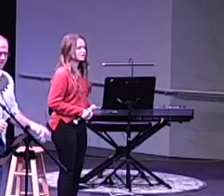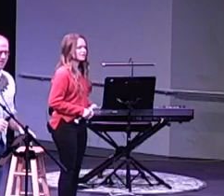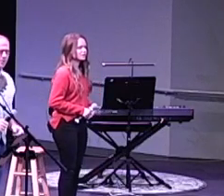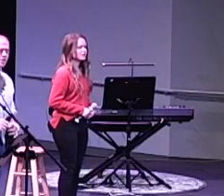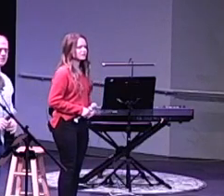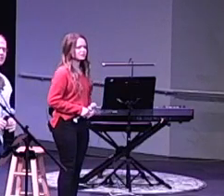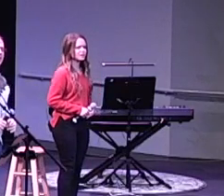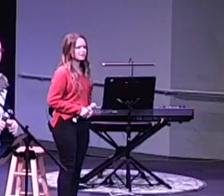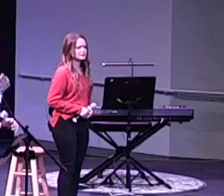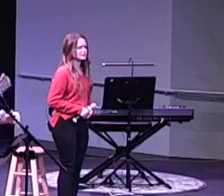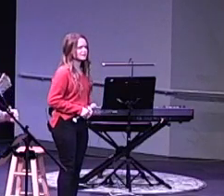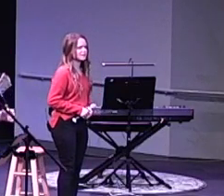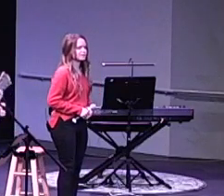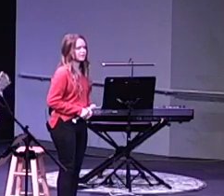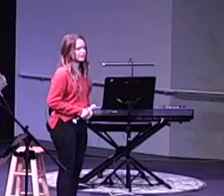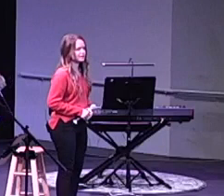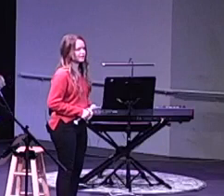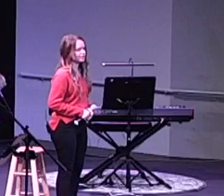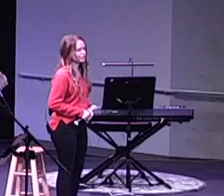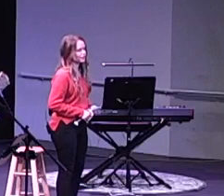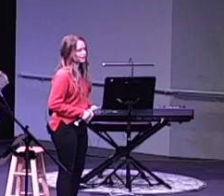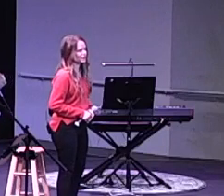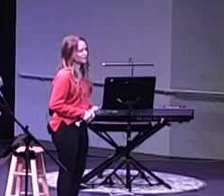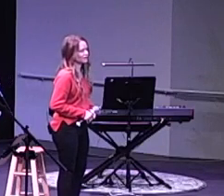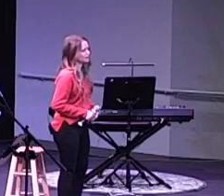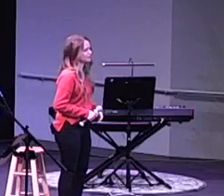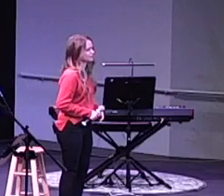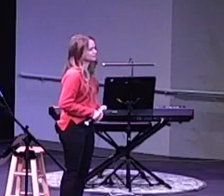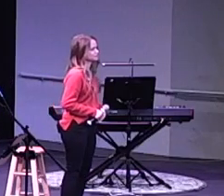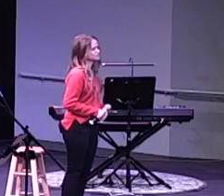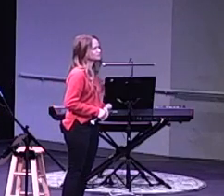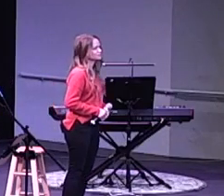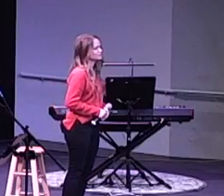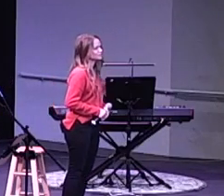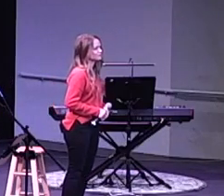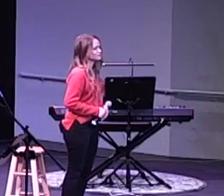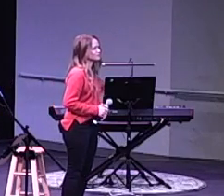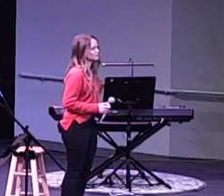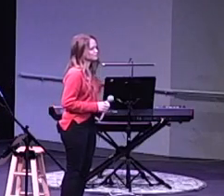When death was arrested, my life began.